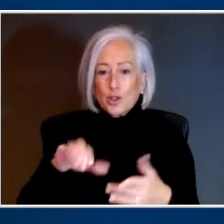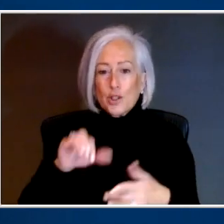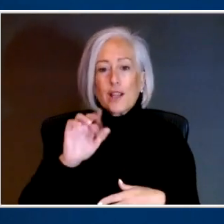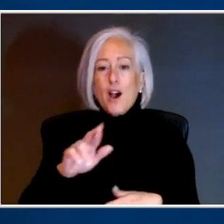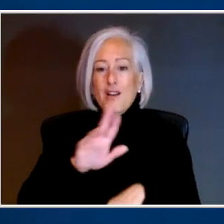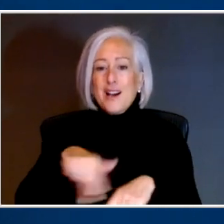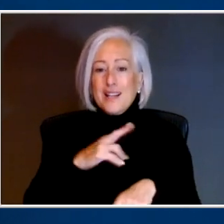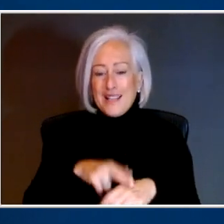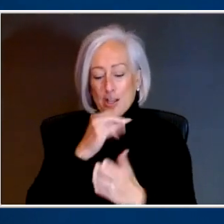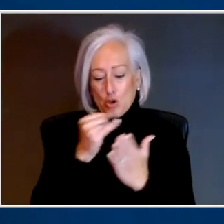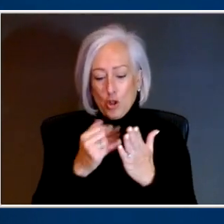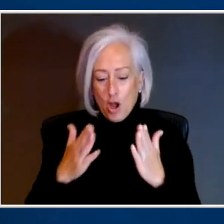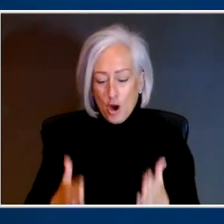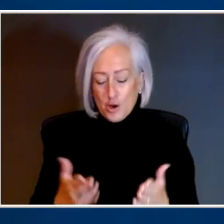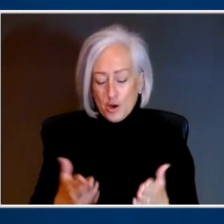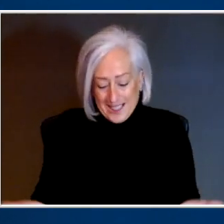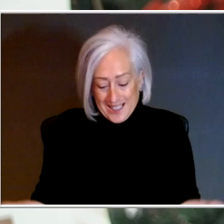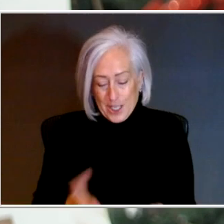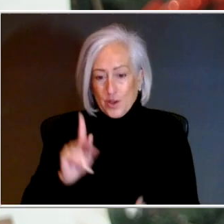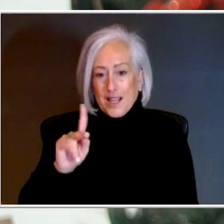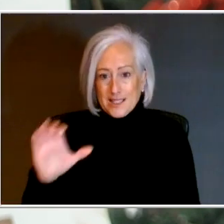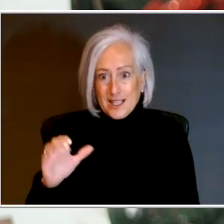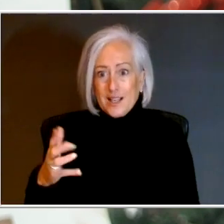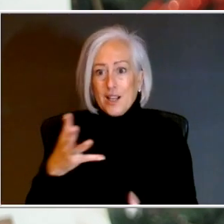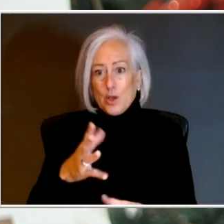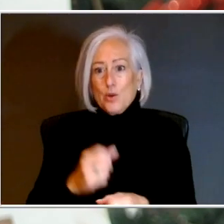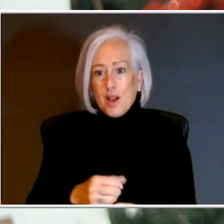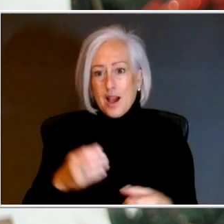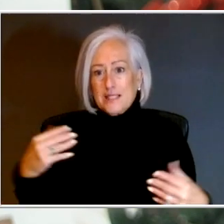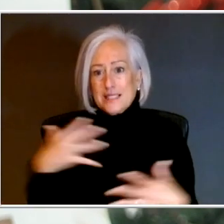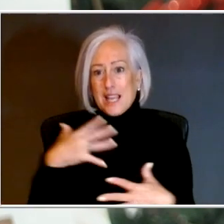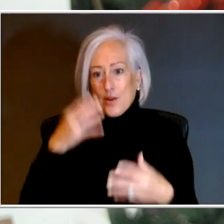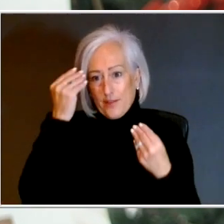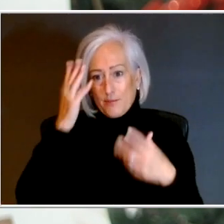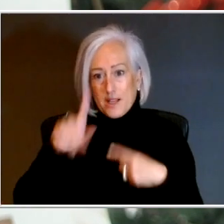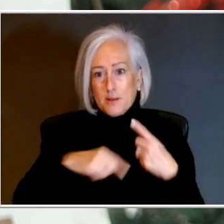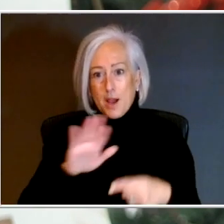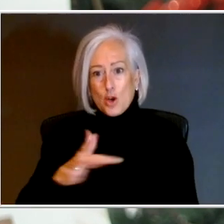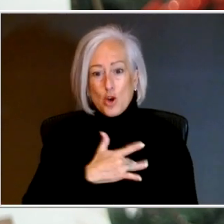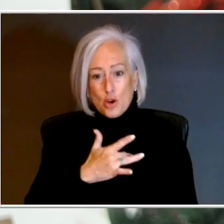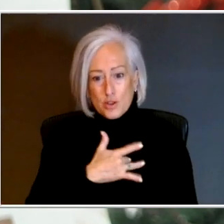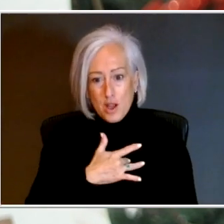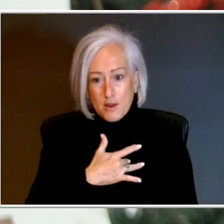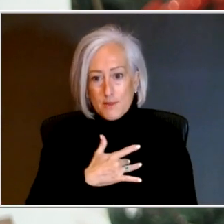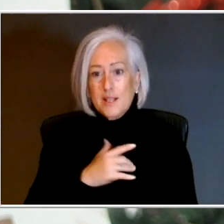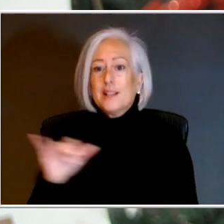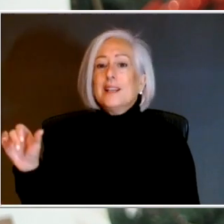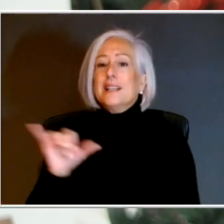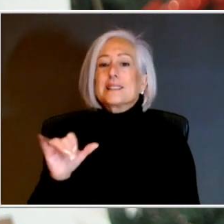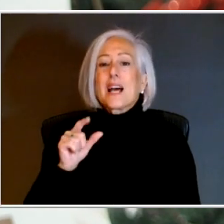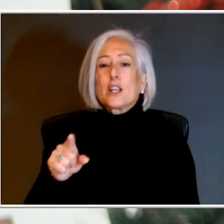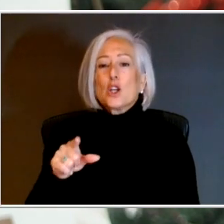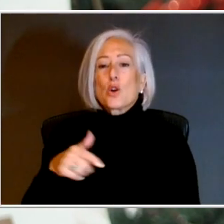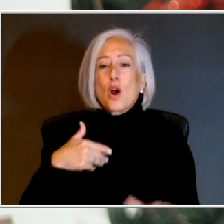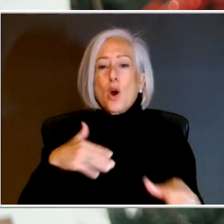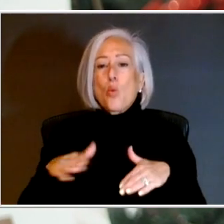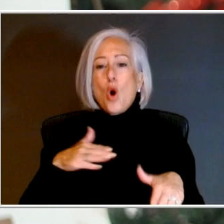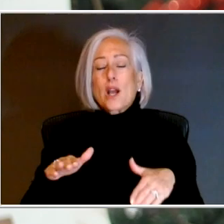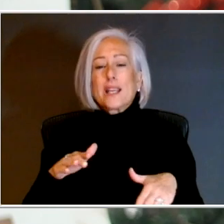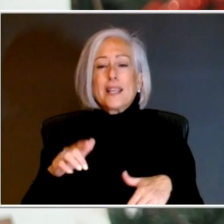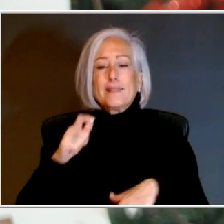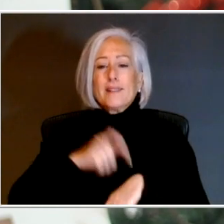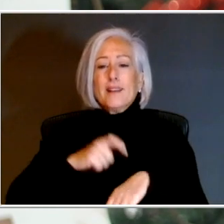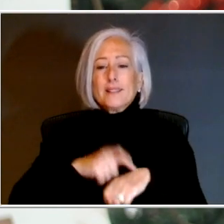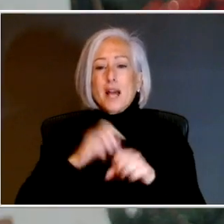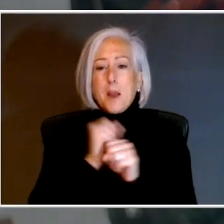most frightening news about her heart. It's like you're a walking time bomb. You don't know when it's going to explode.